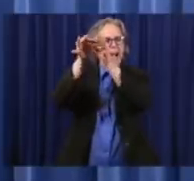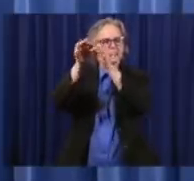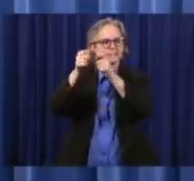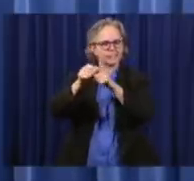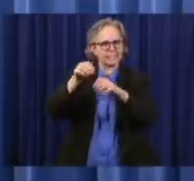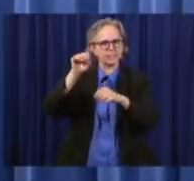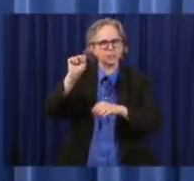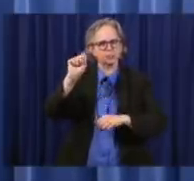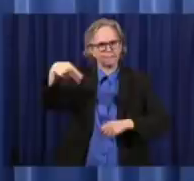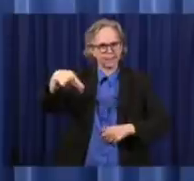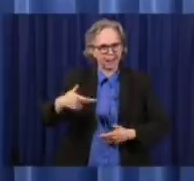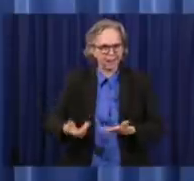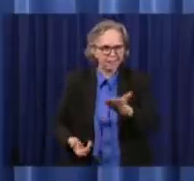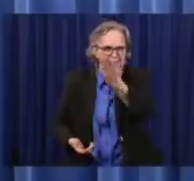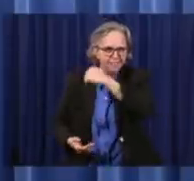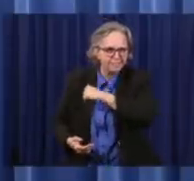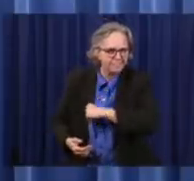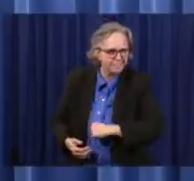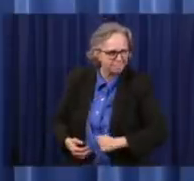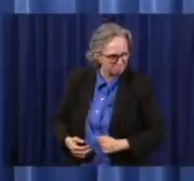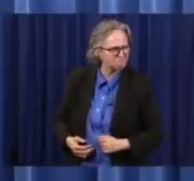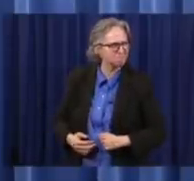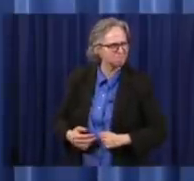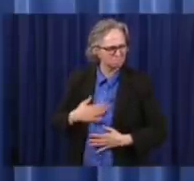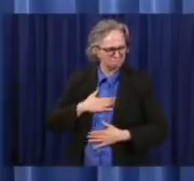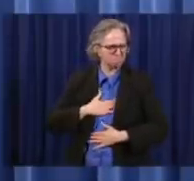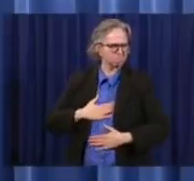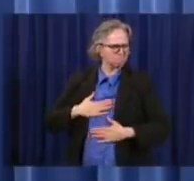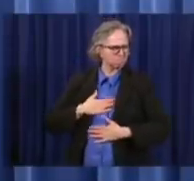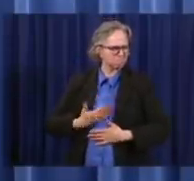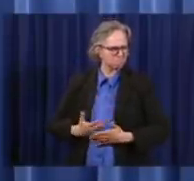things. Thank you, Governor. Hang in there.